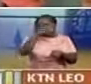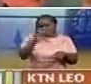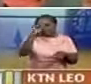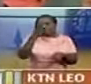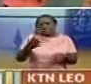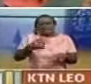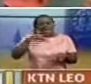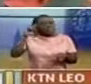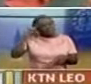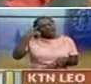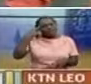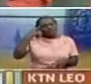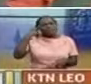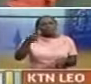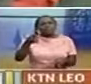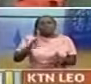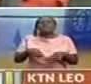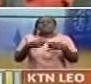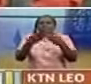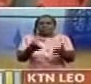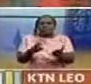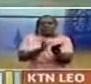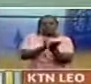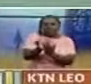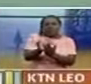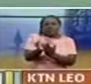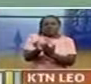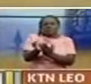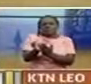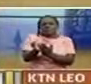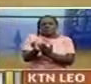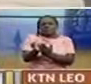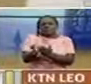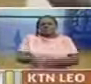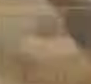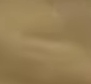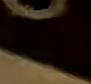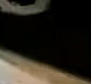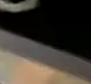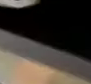happy, because I think that's, it's like the giver for fans, and I'm very appreciated.